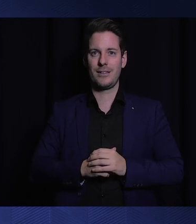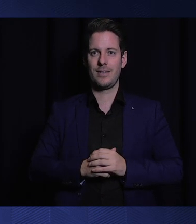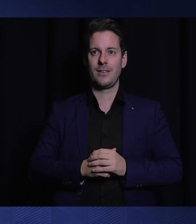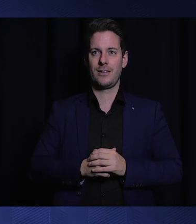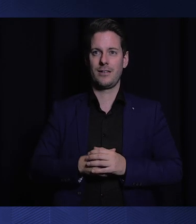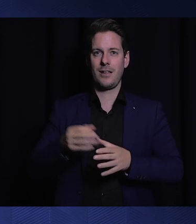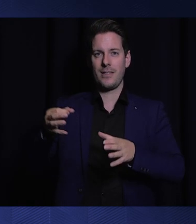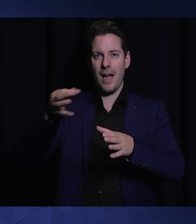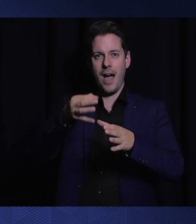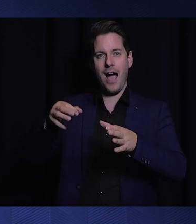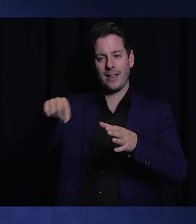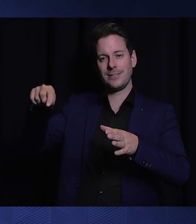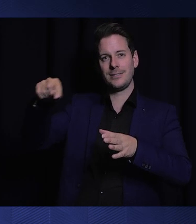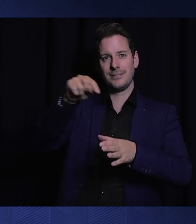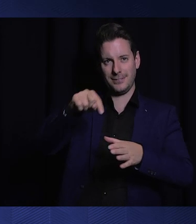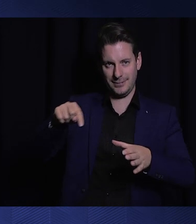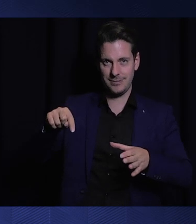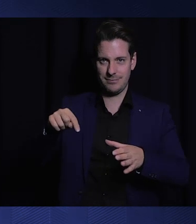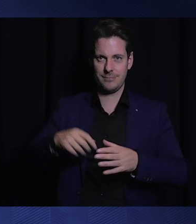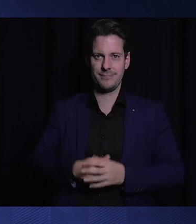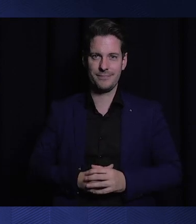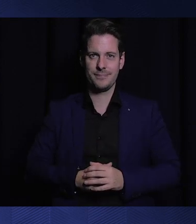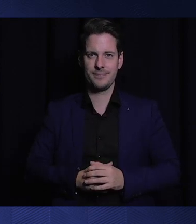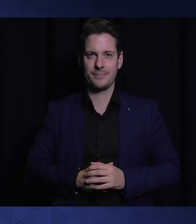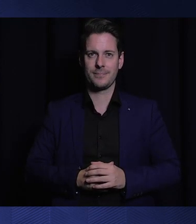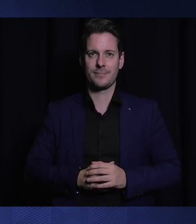islands of the Yasawa group. So